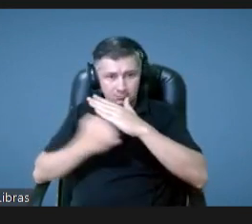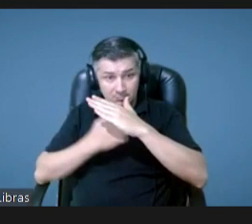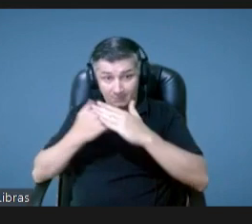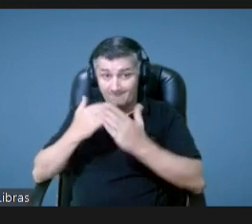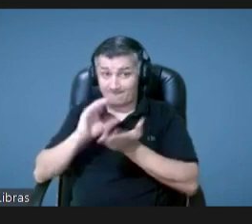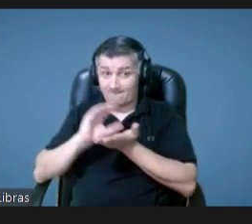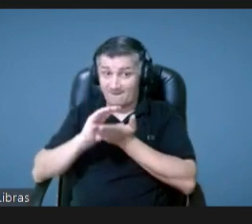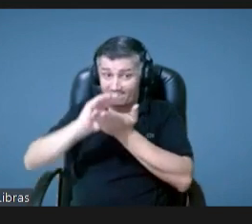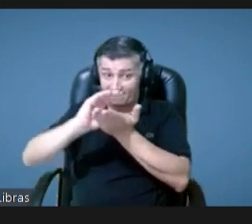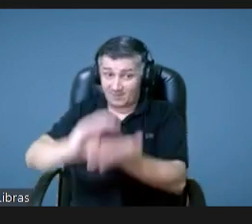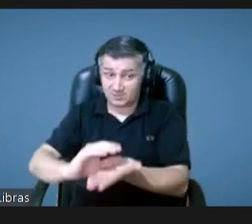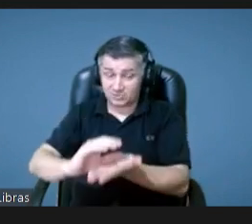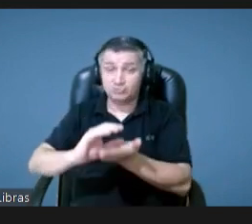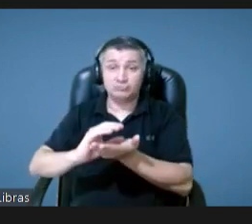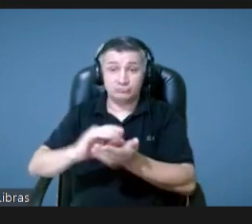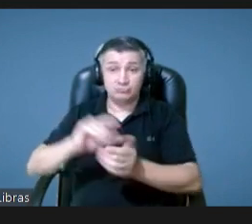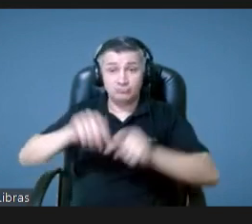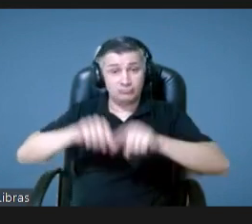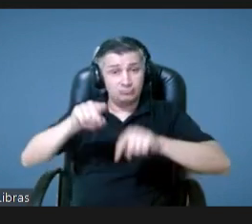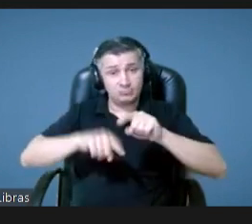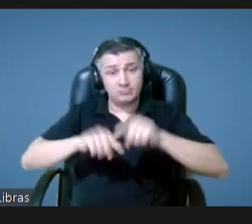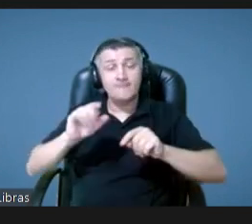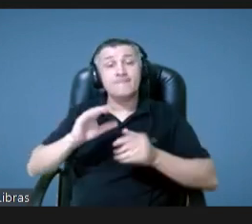allow us to, as a company,